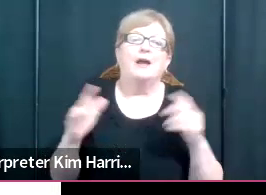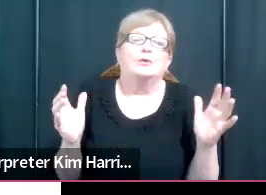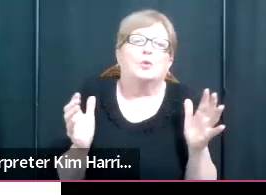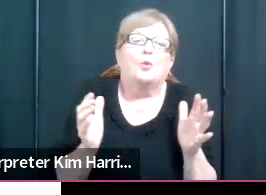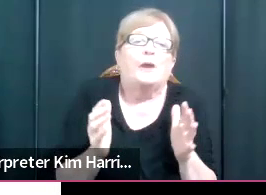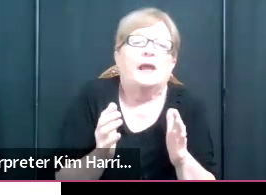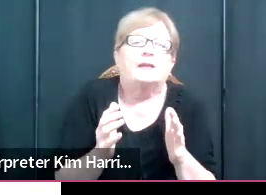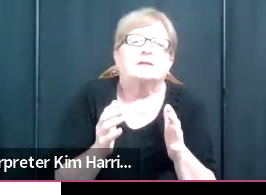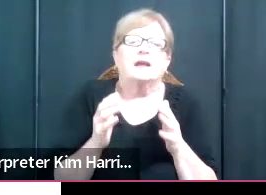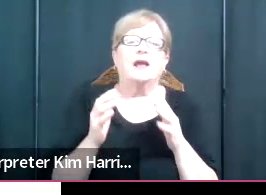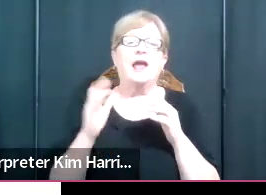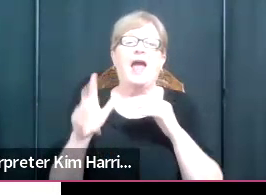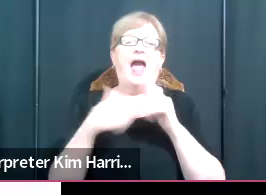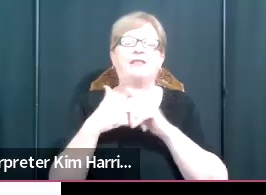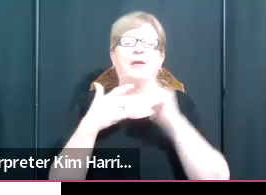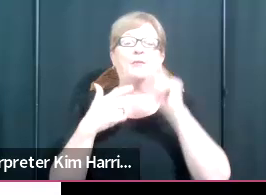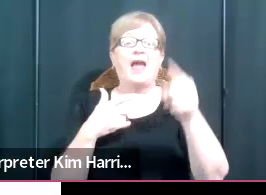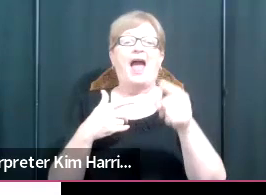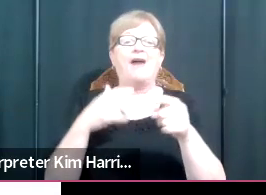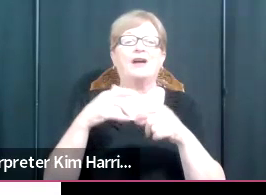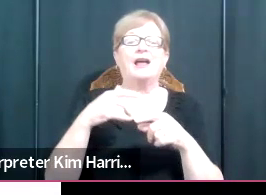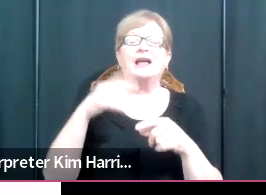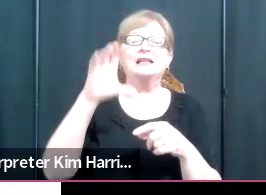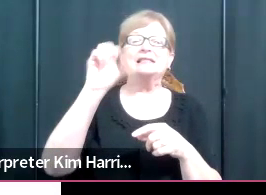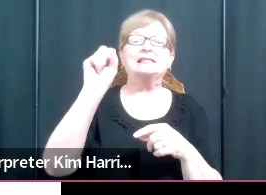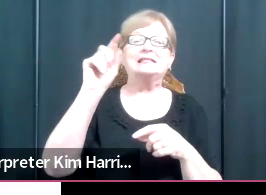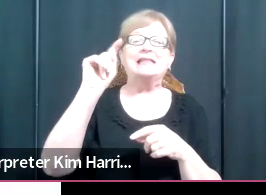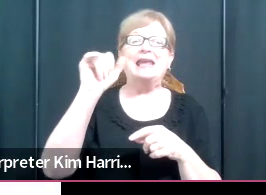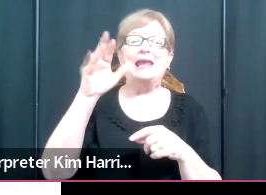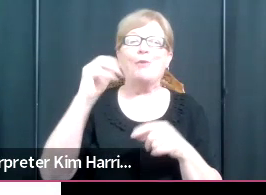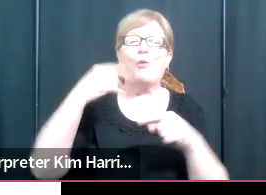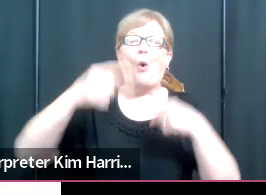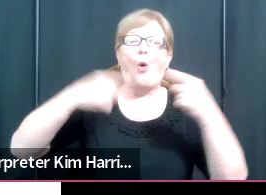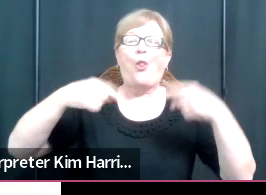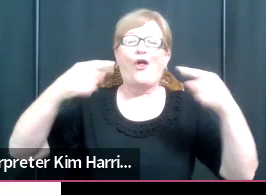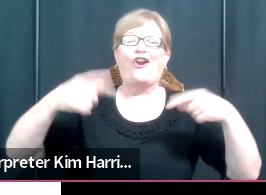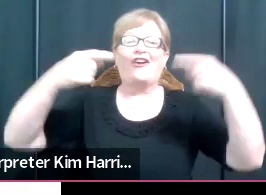the Steamroller Deluxe, which is essentially the same thing, but has more pads.